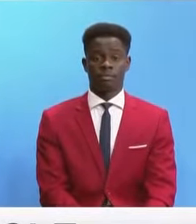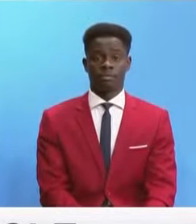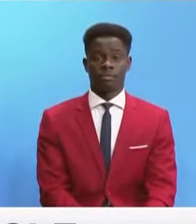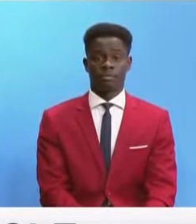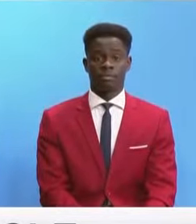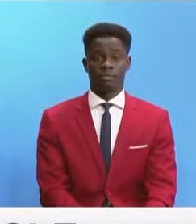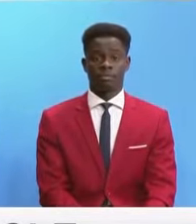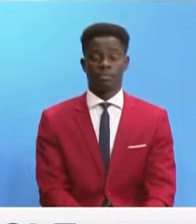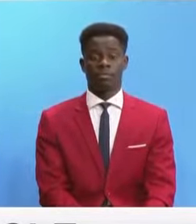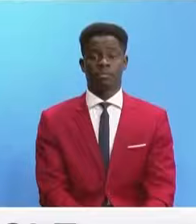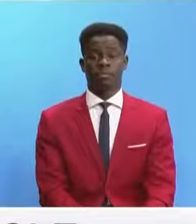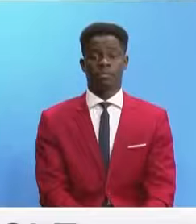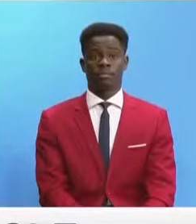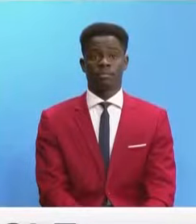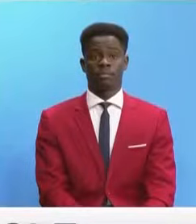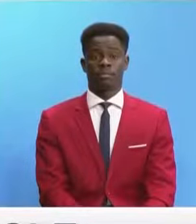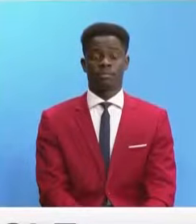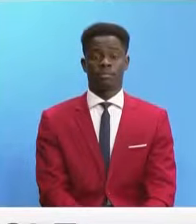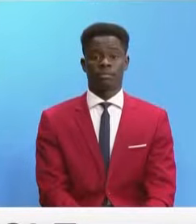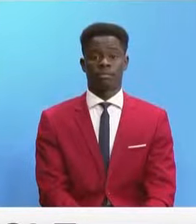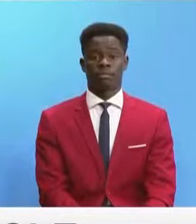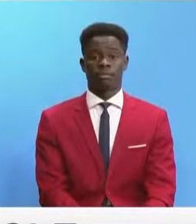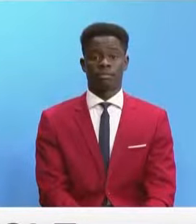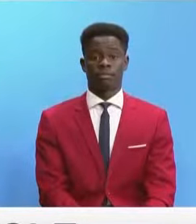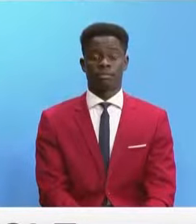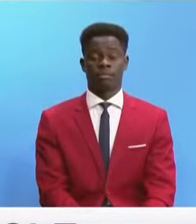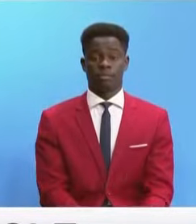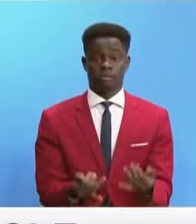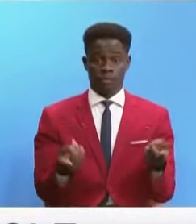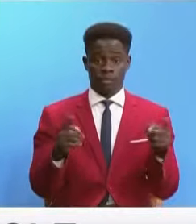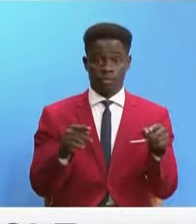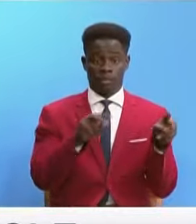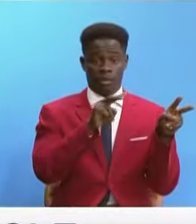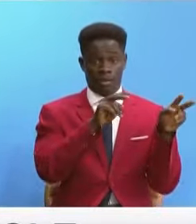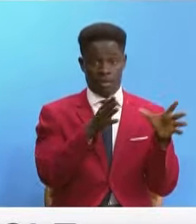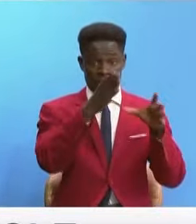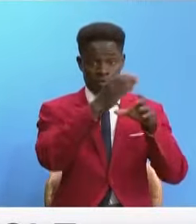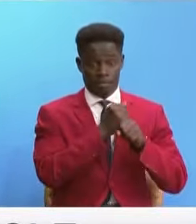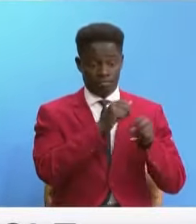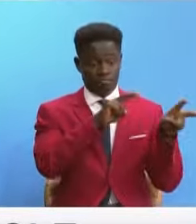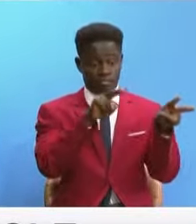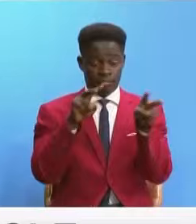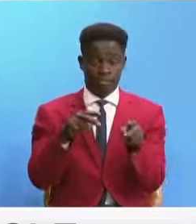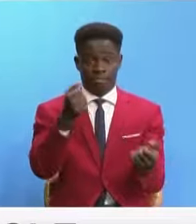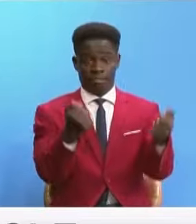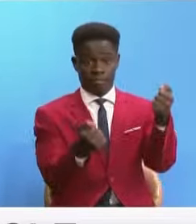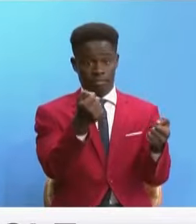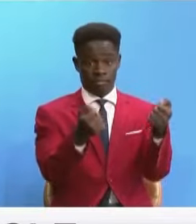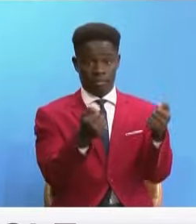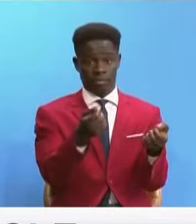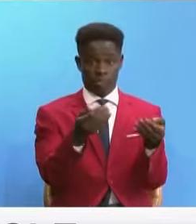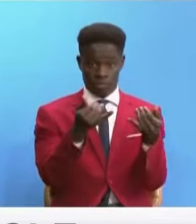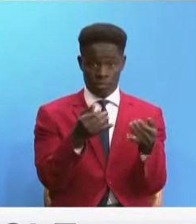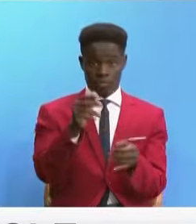you. And also speaking during the receiving and inspection of the motor vehicle, Kabompo Town Council Secretary